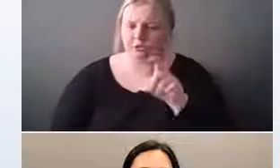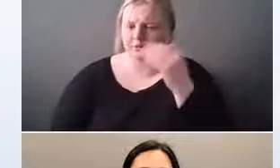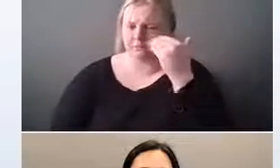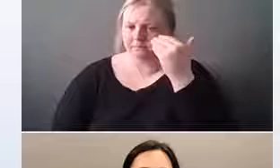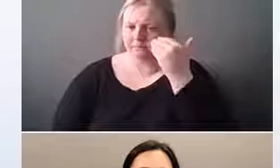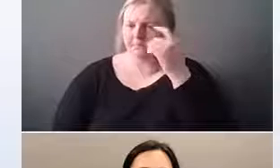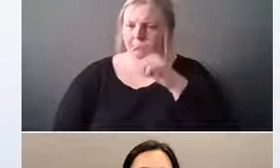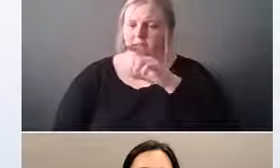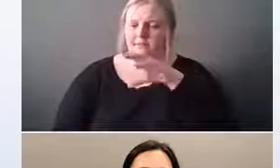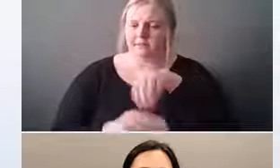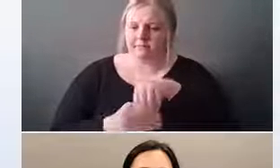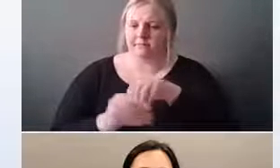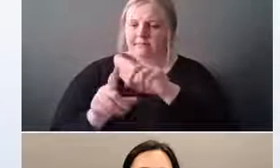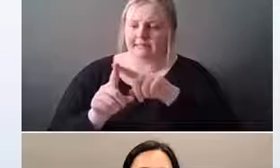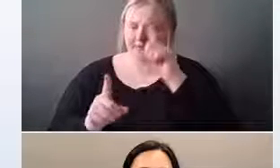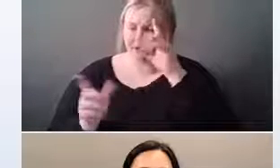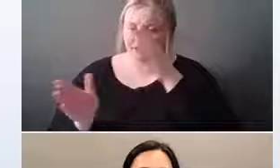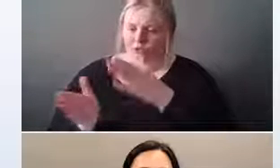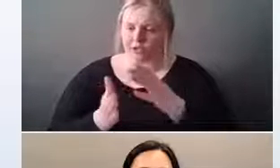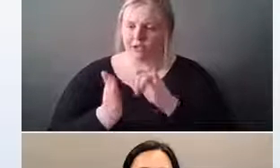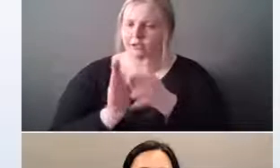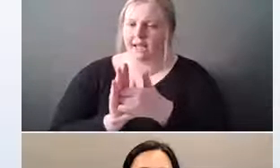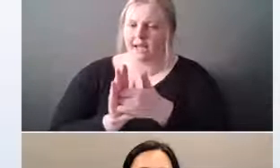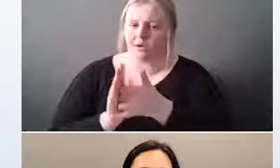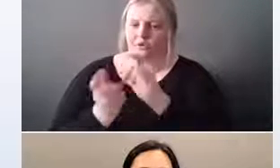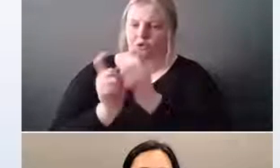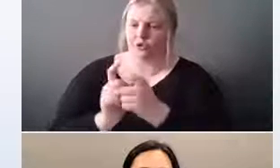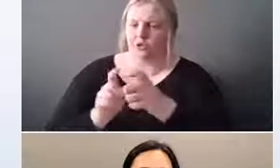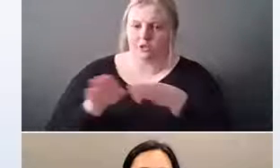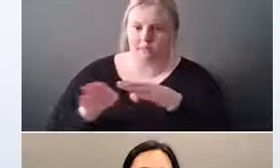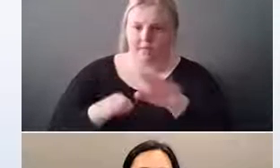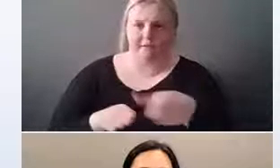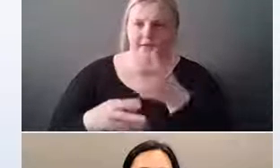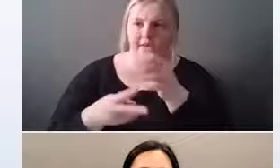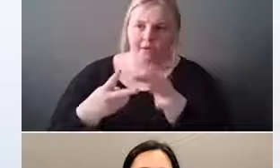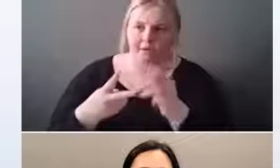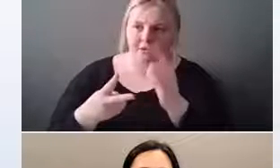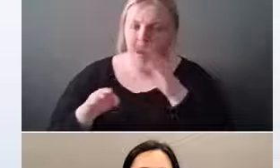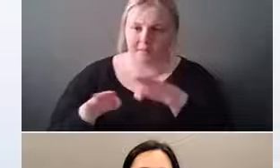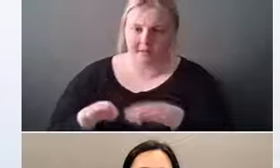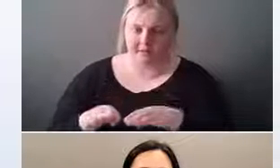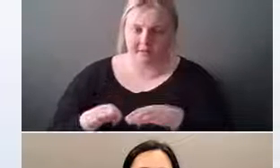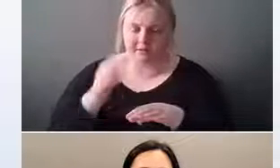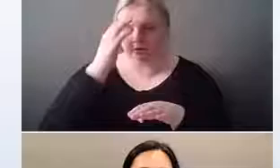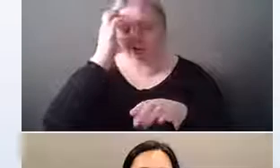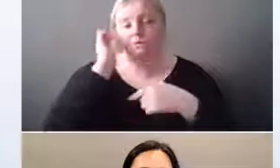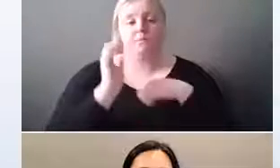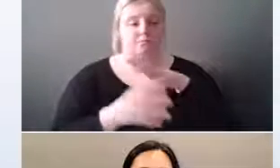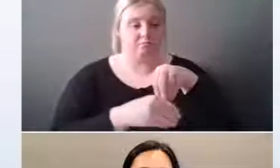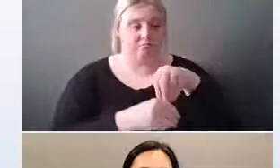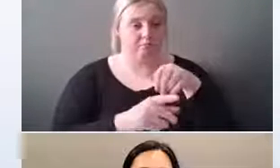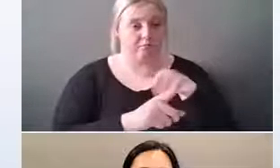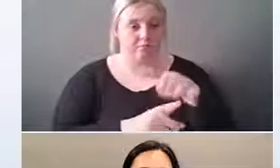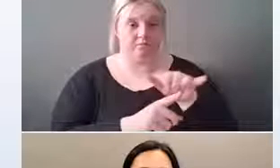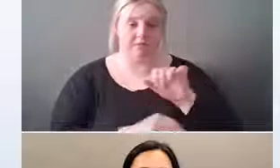implement different strategies for alternative behaviors. Now, engaging in bullying behaviors was upsetting